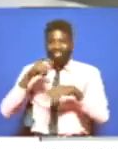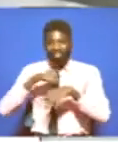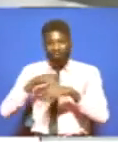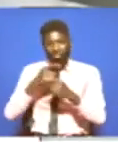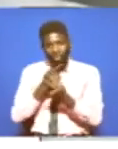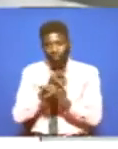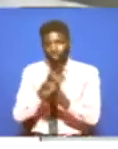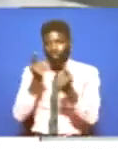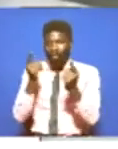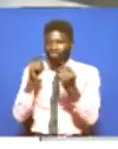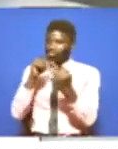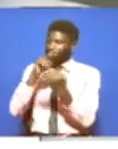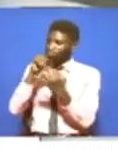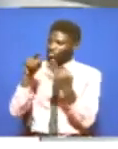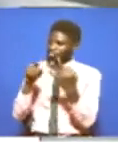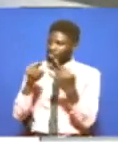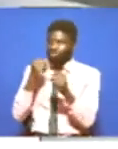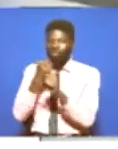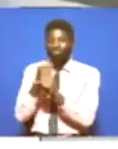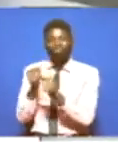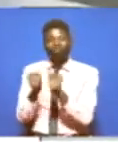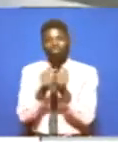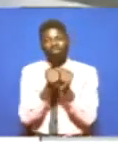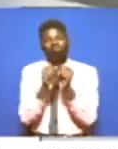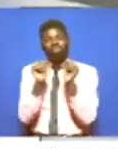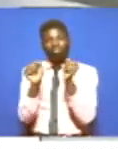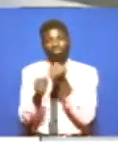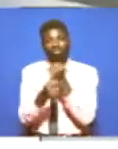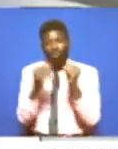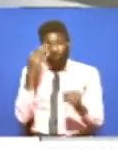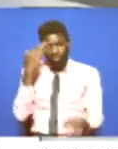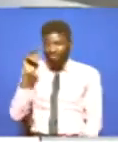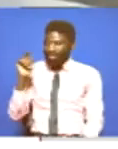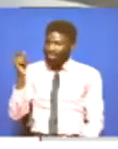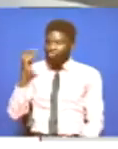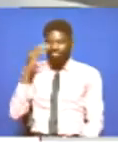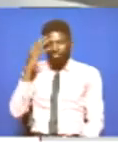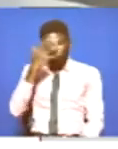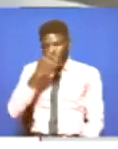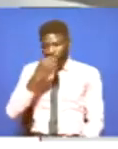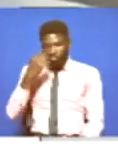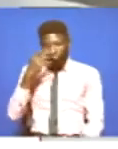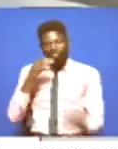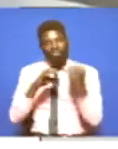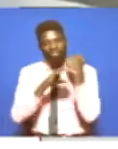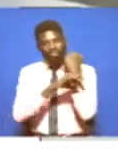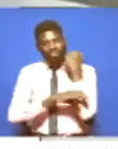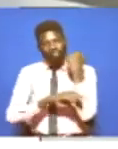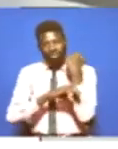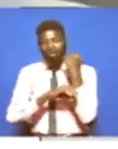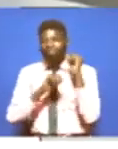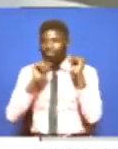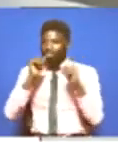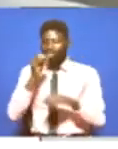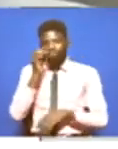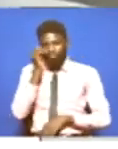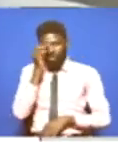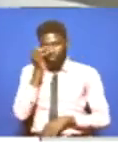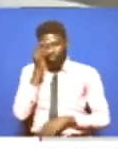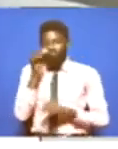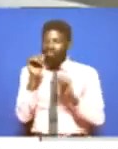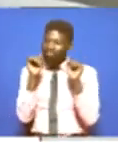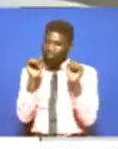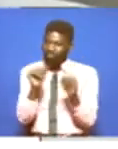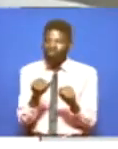cannot unite, because Kenya is a beautiful country, can be created into a rose flower, then